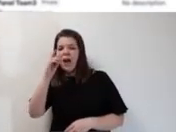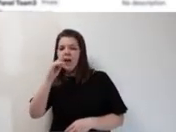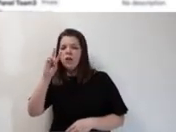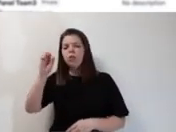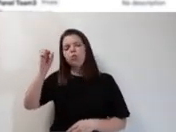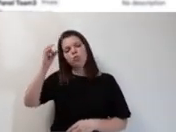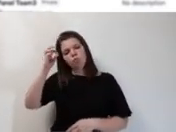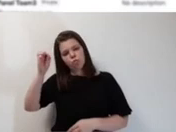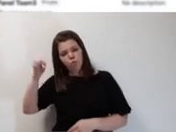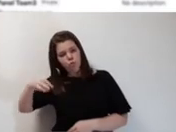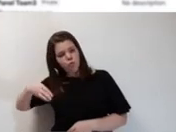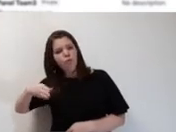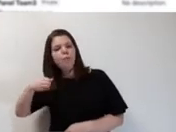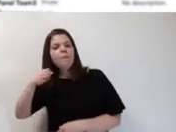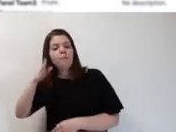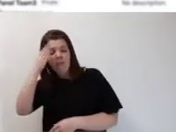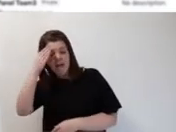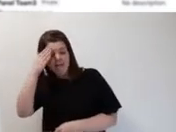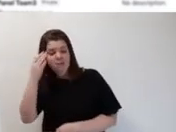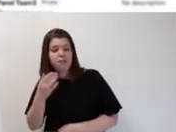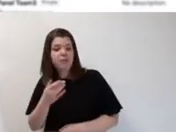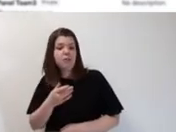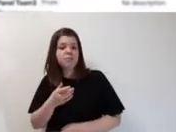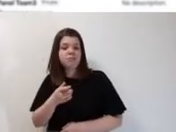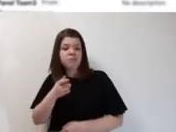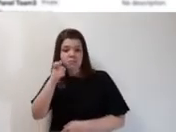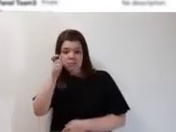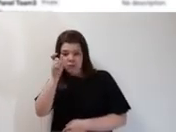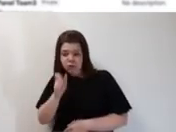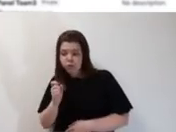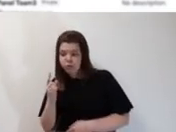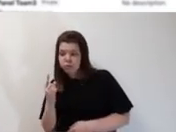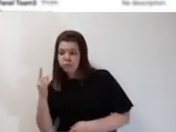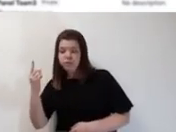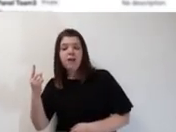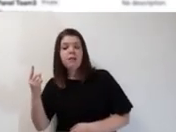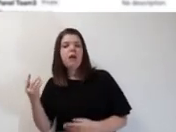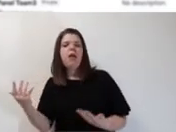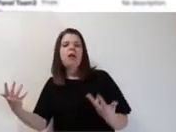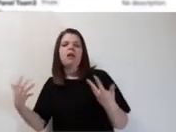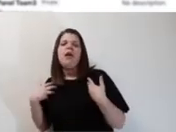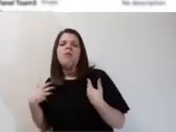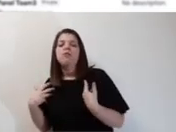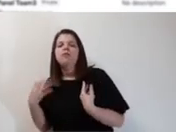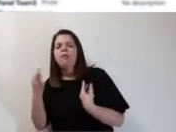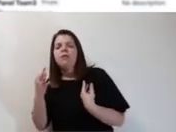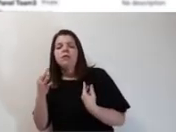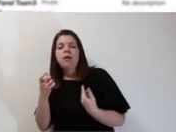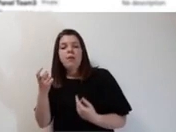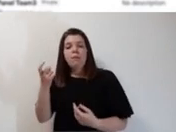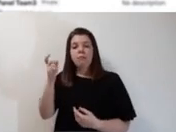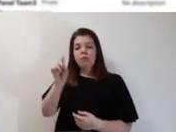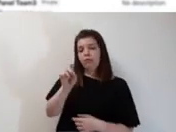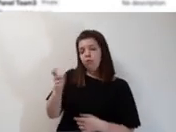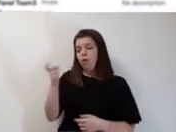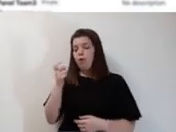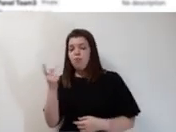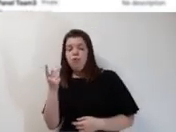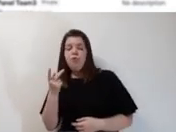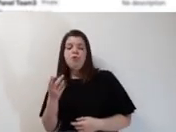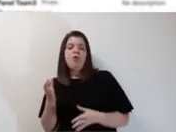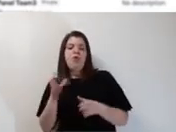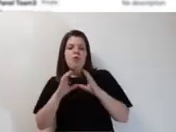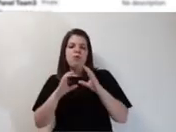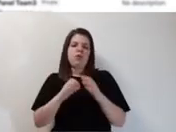teacher. EduScrum, name it EduScrum Master. Then I chop activities in small parts